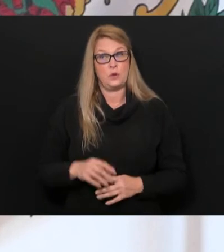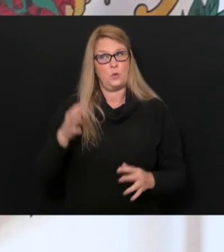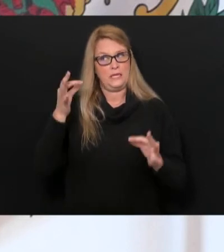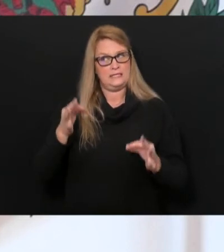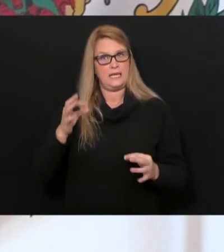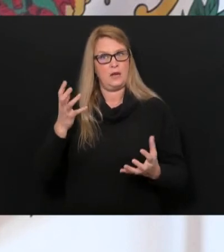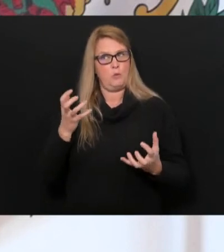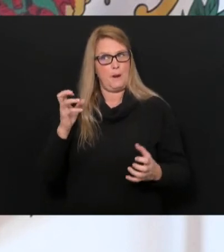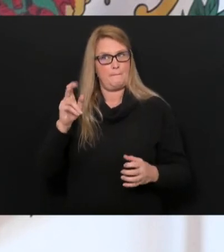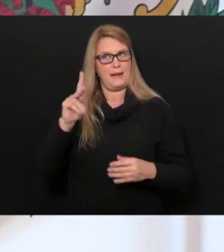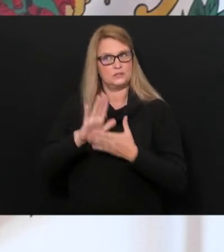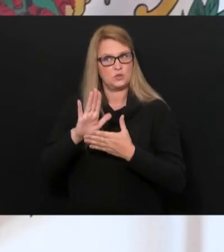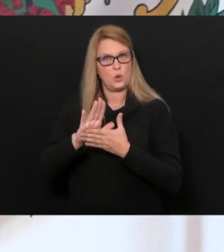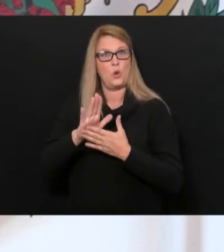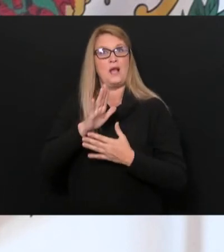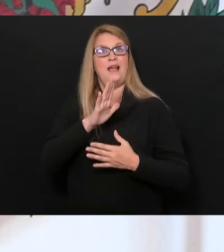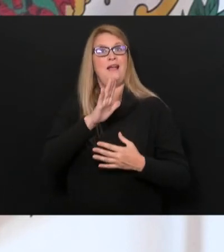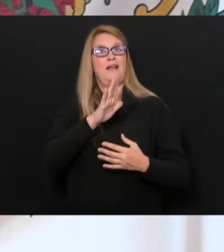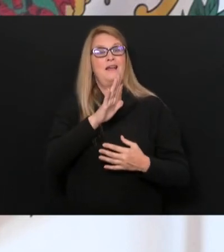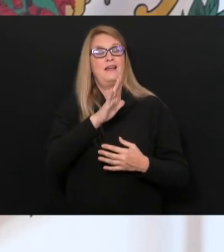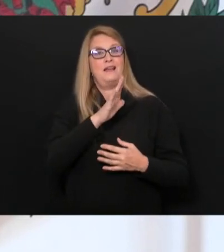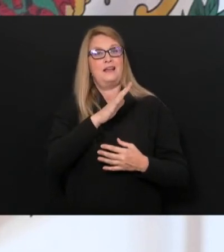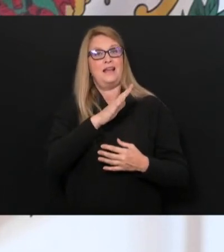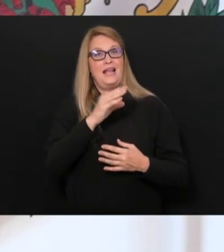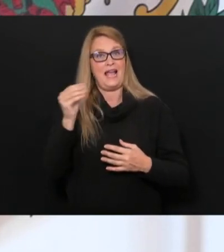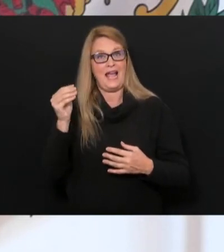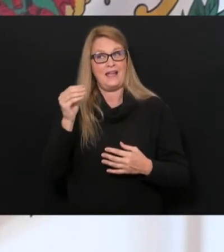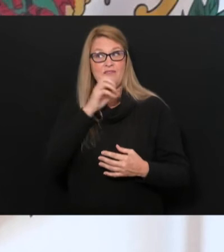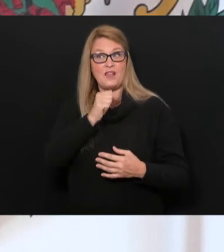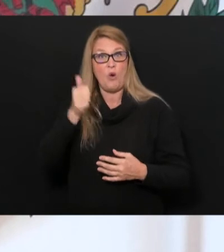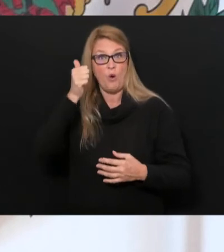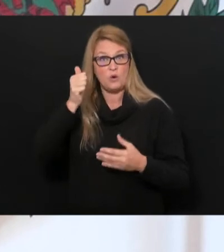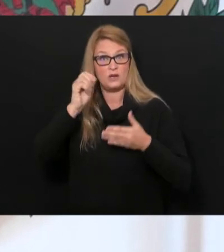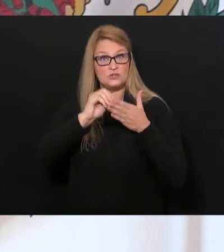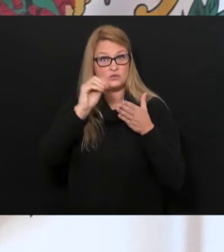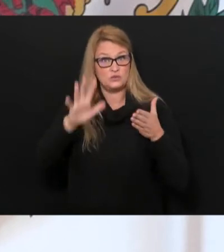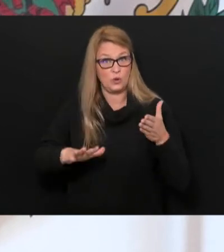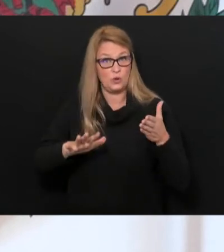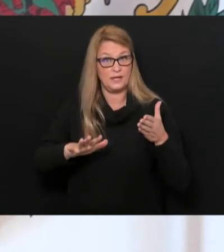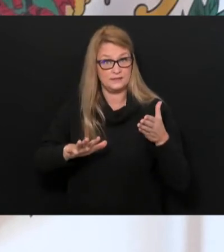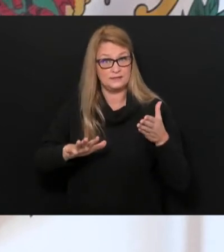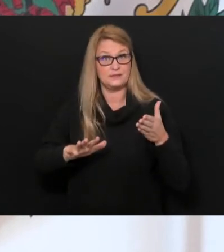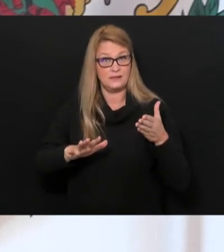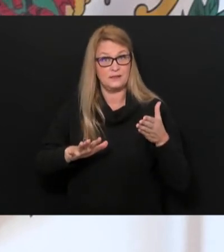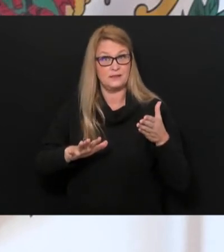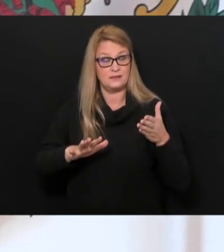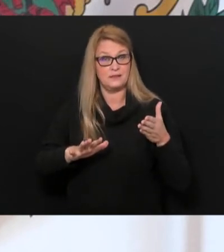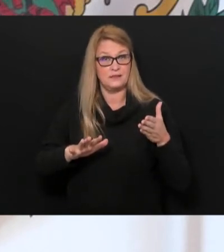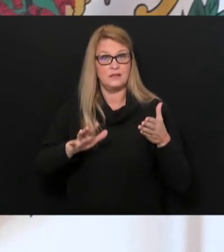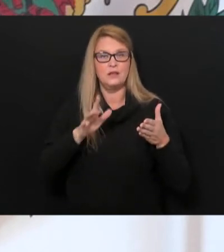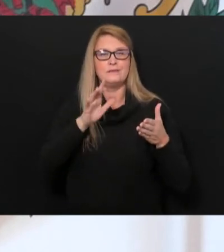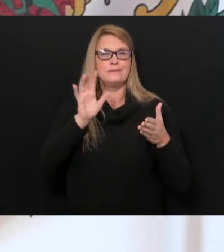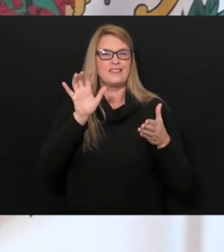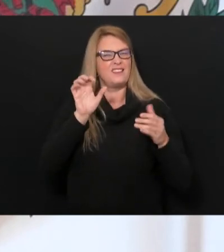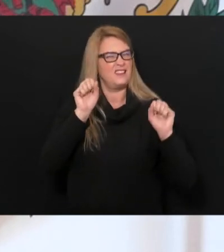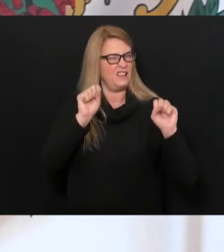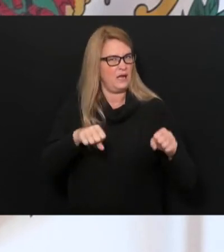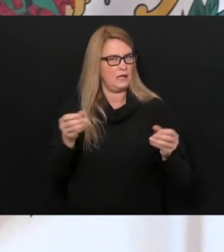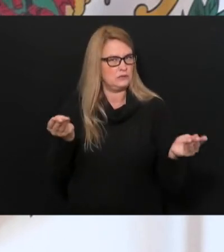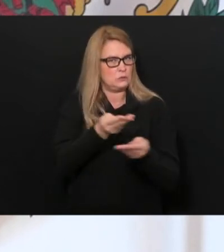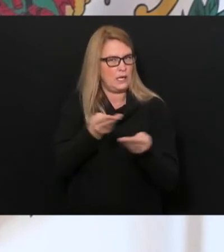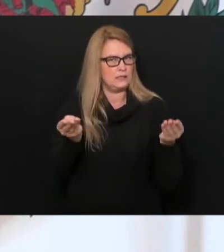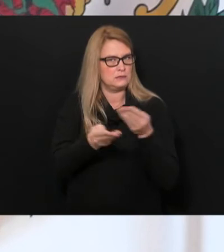to school, but we're going on our older kids that transmit this thing more so than the younger